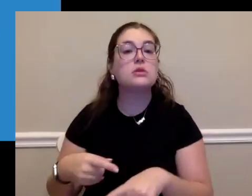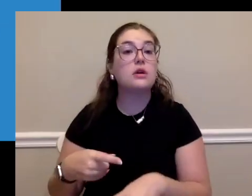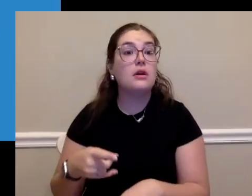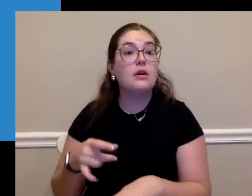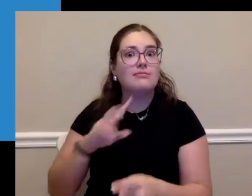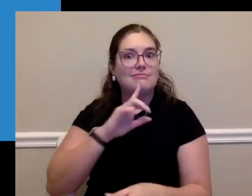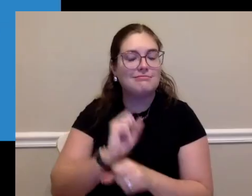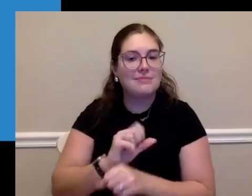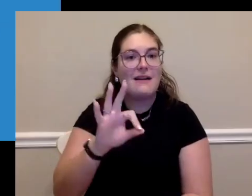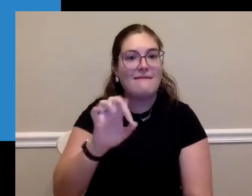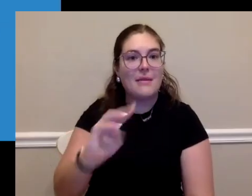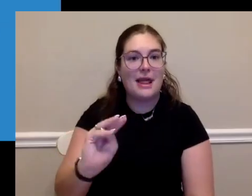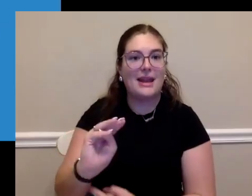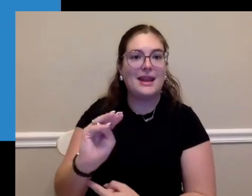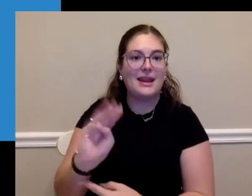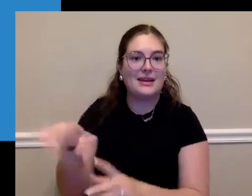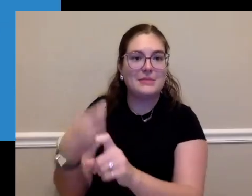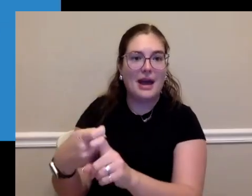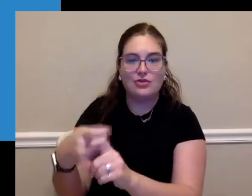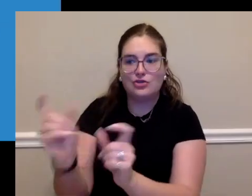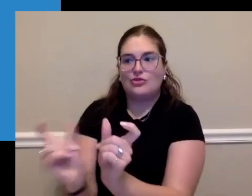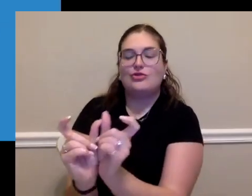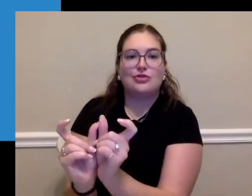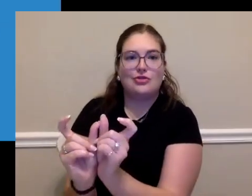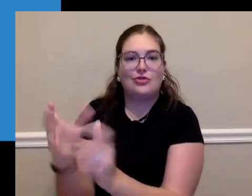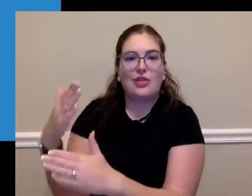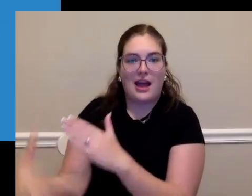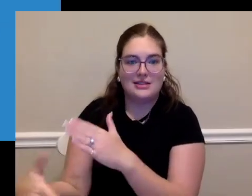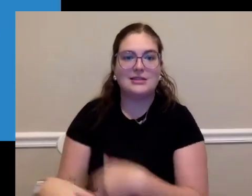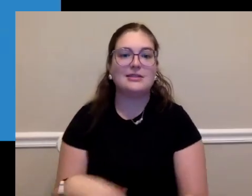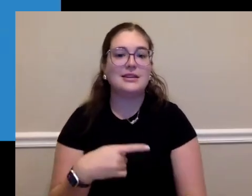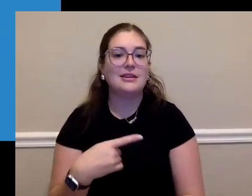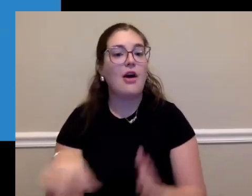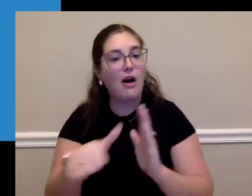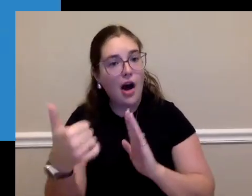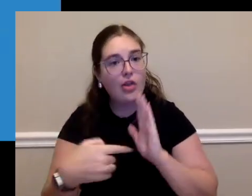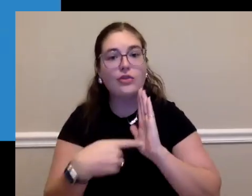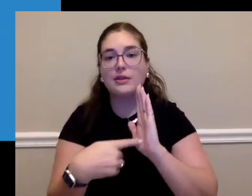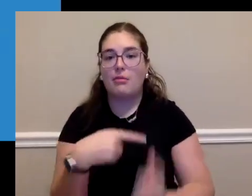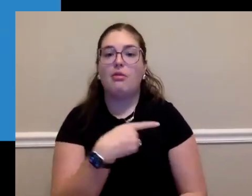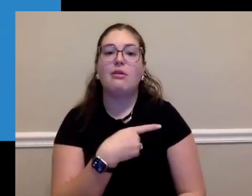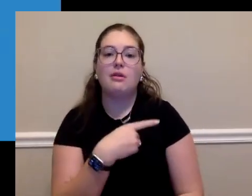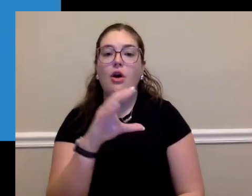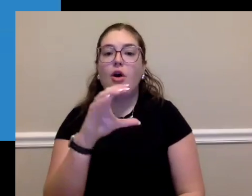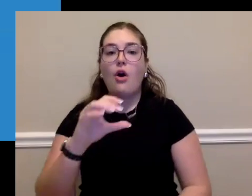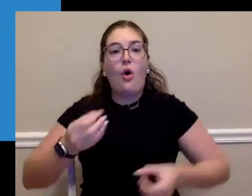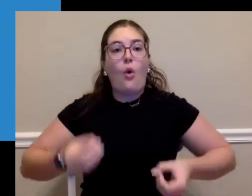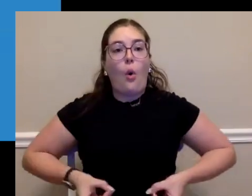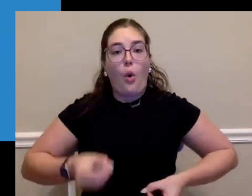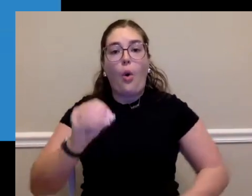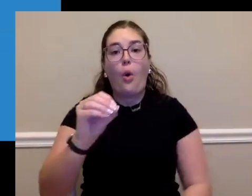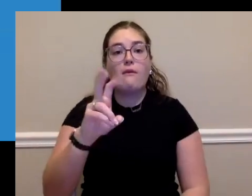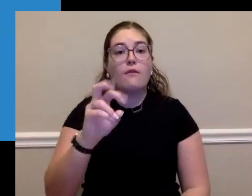Spanish. La mujer is feminine, but ovaries are